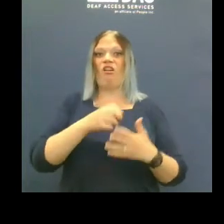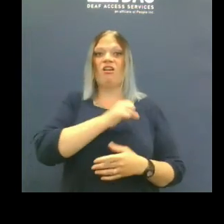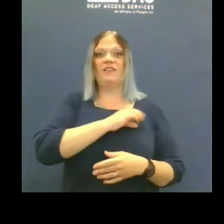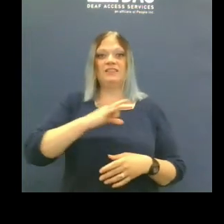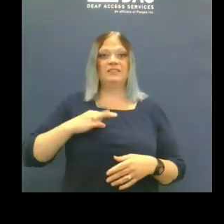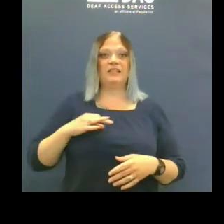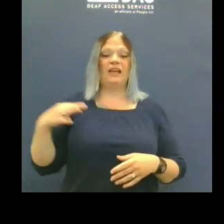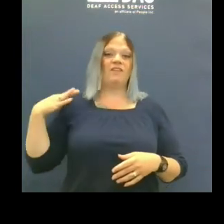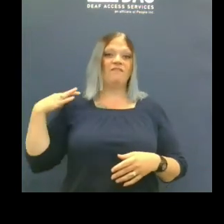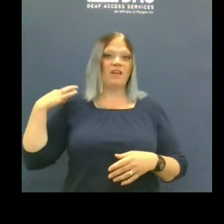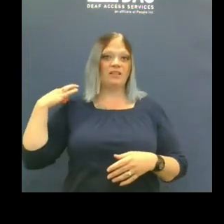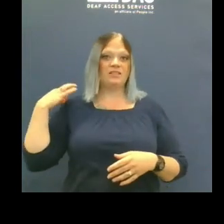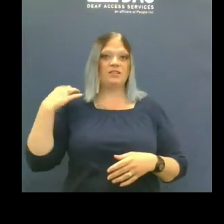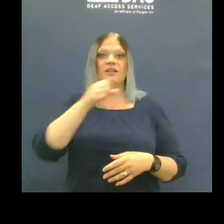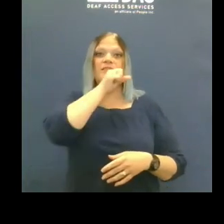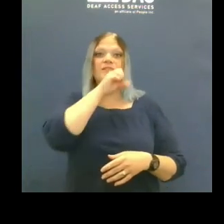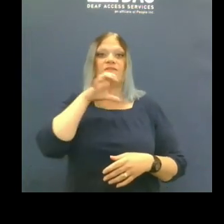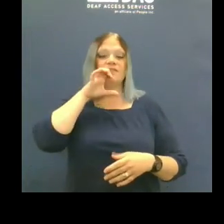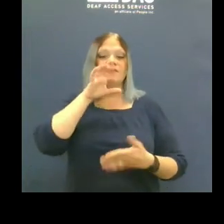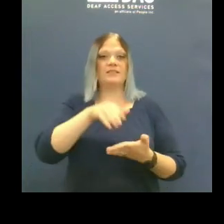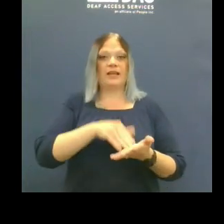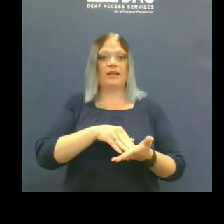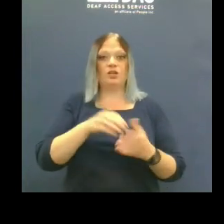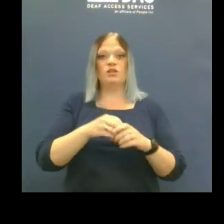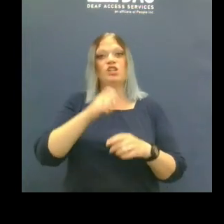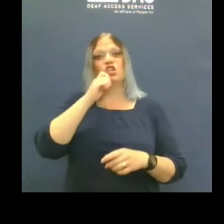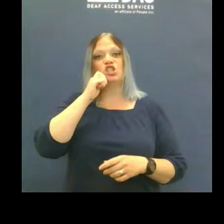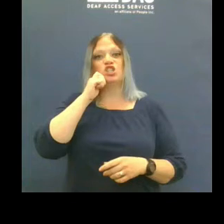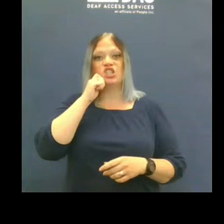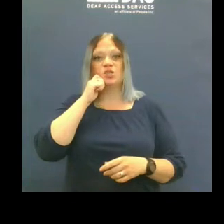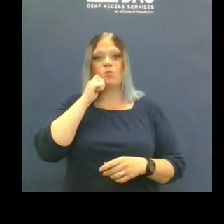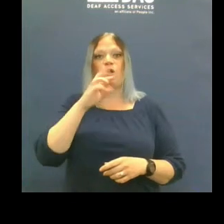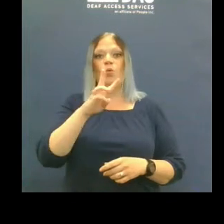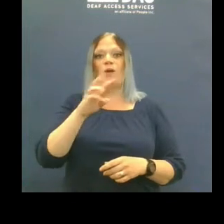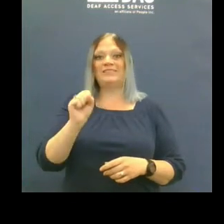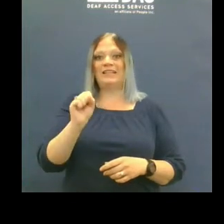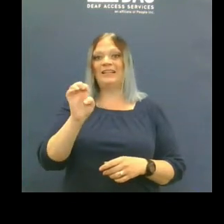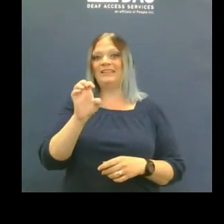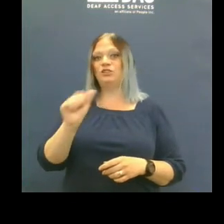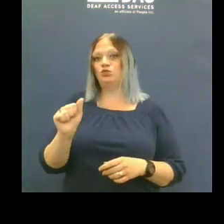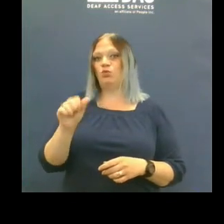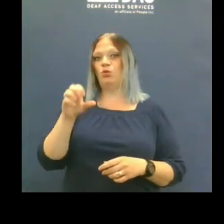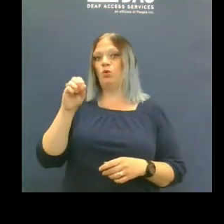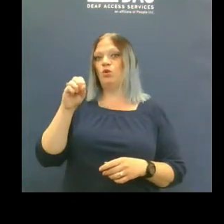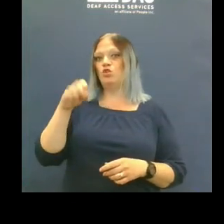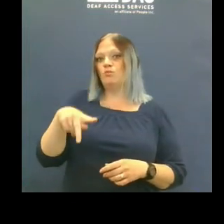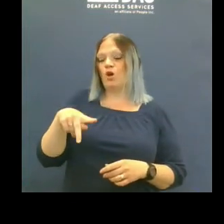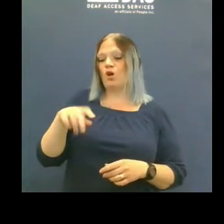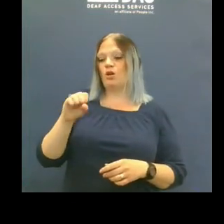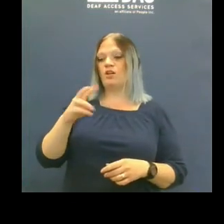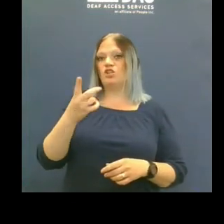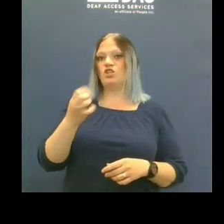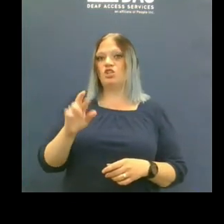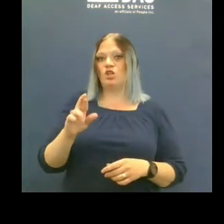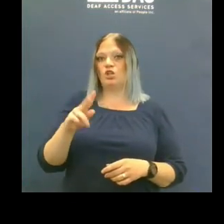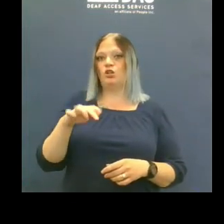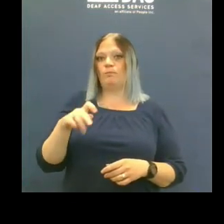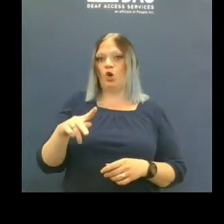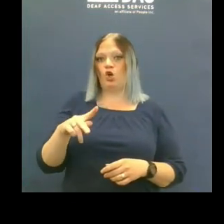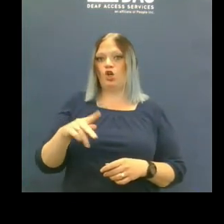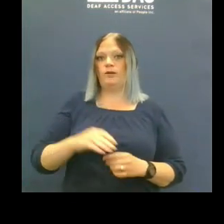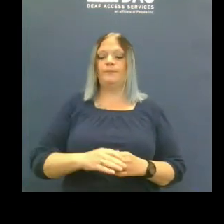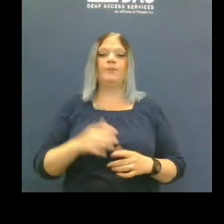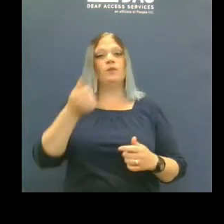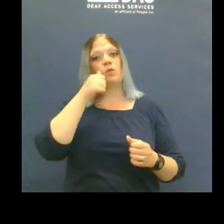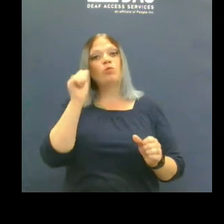and the volunteers at the senior centers in the towns of Cheektowaga, West Seneca, East Aurora, Archer Park, and Schiller Park.